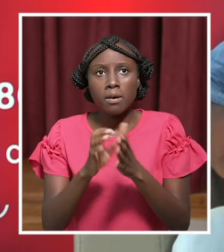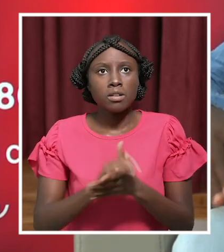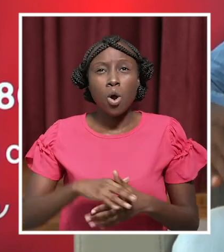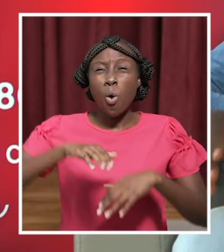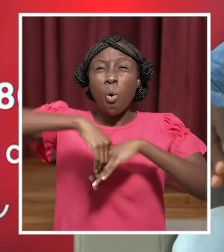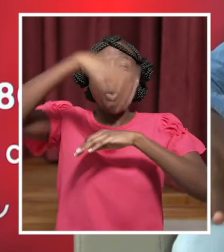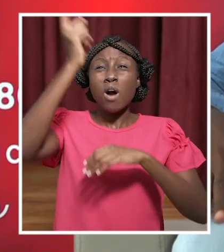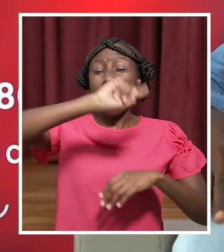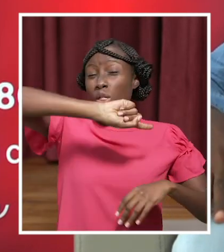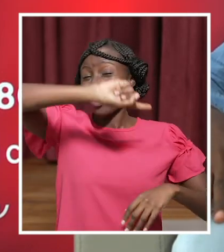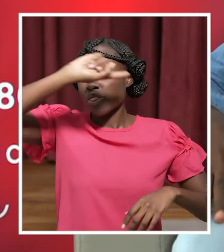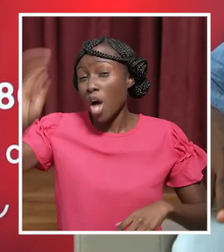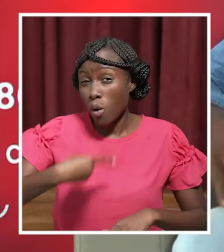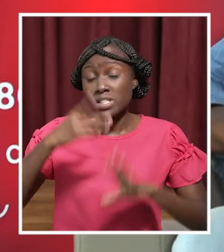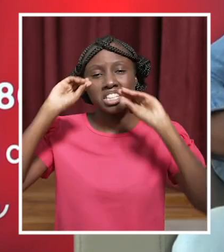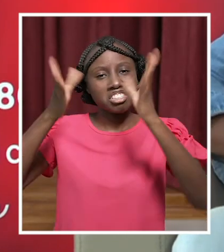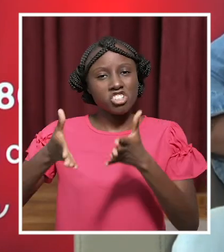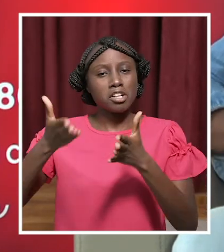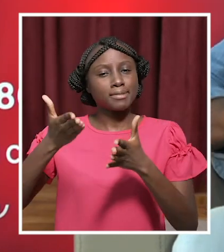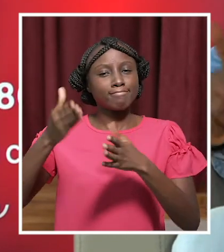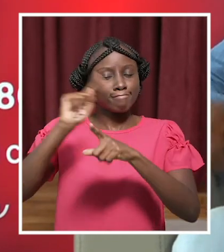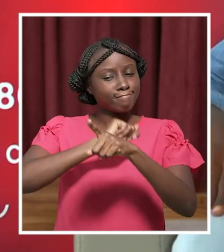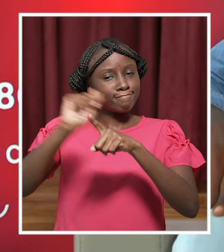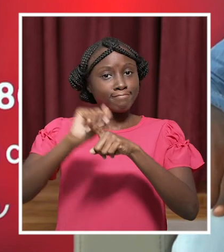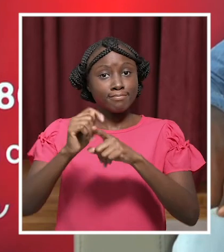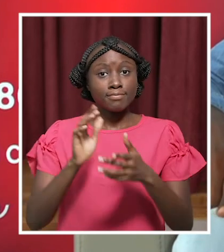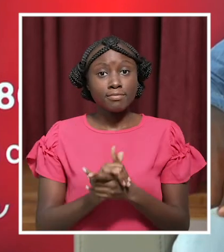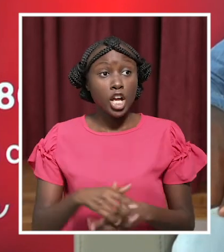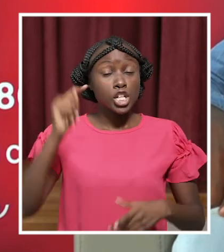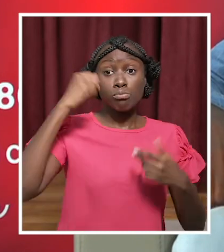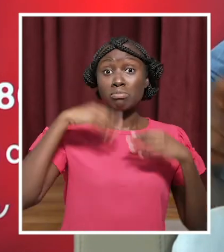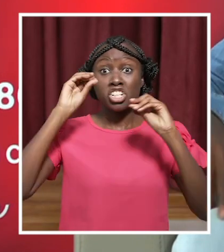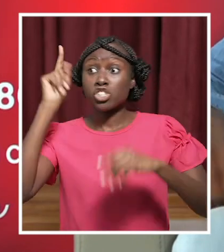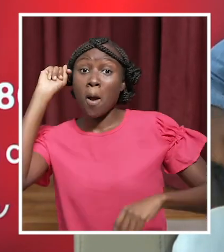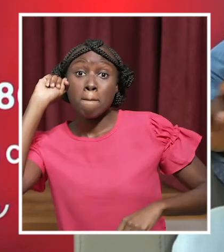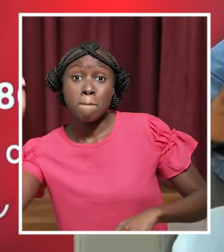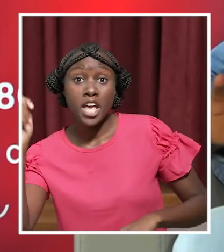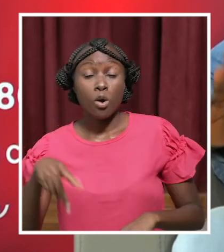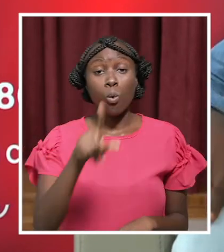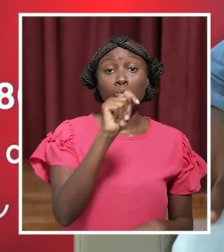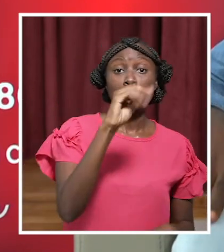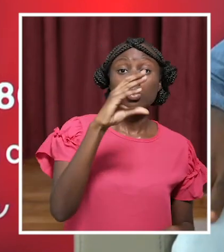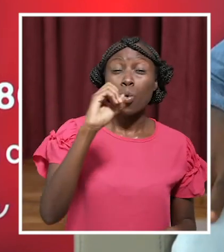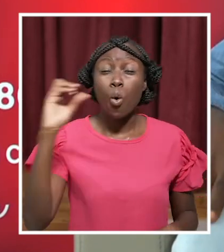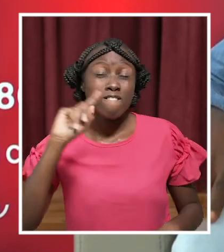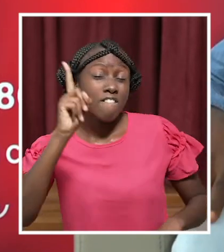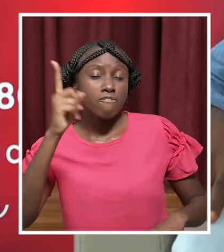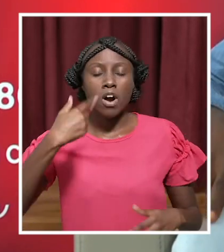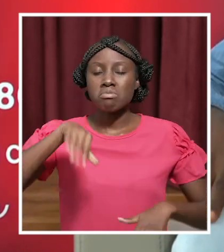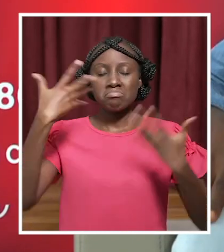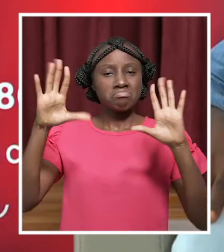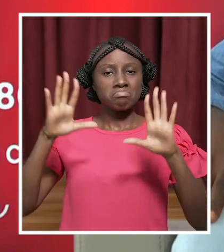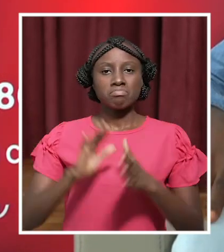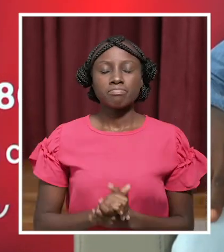the length and breadth of Trinidad and Tobago, from as far as Togo to Tobago to Matlo, everywhere. So I